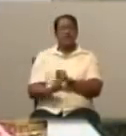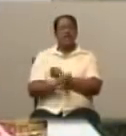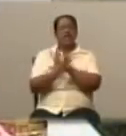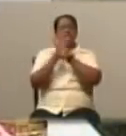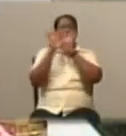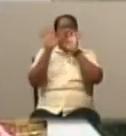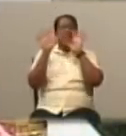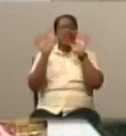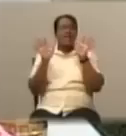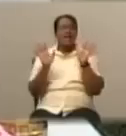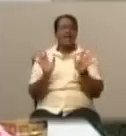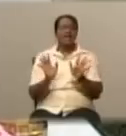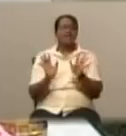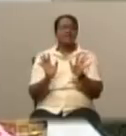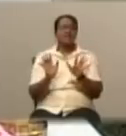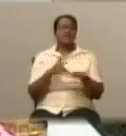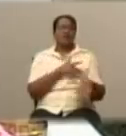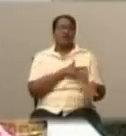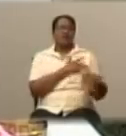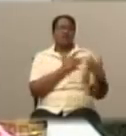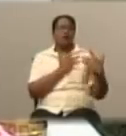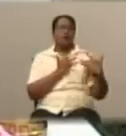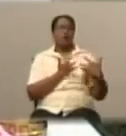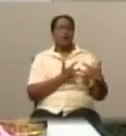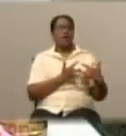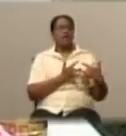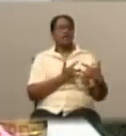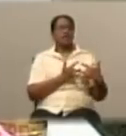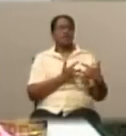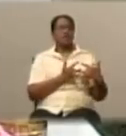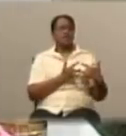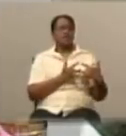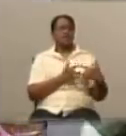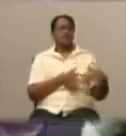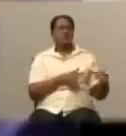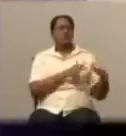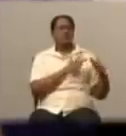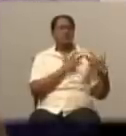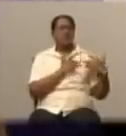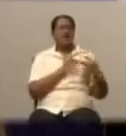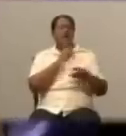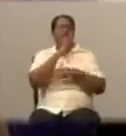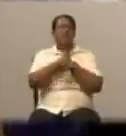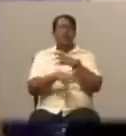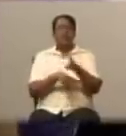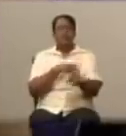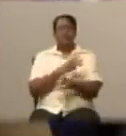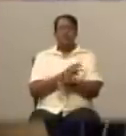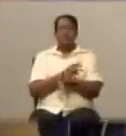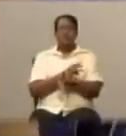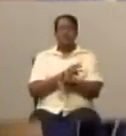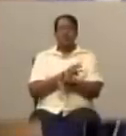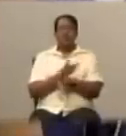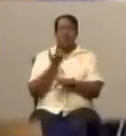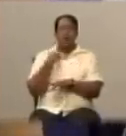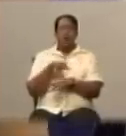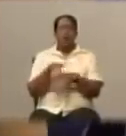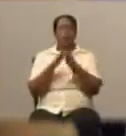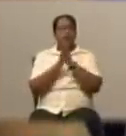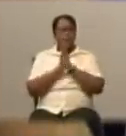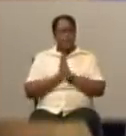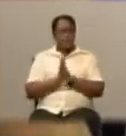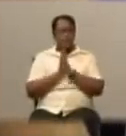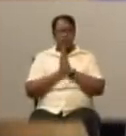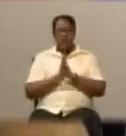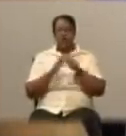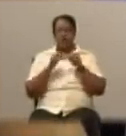the light of our heart, the light of our world. That's why we pray